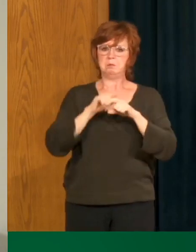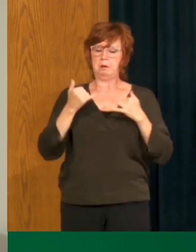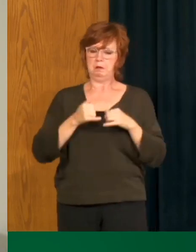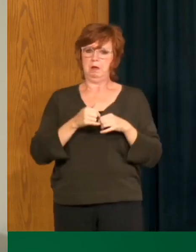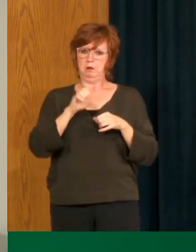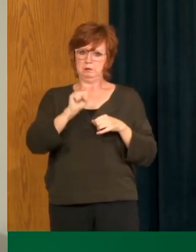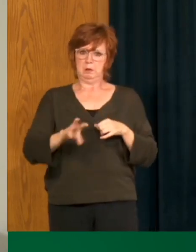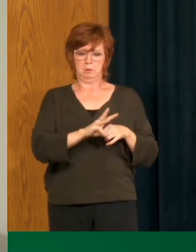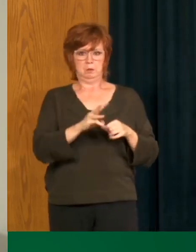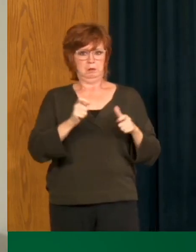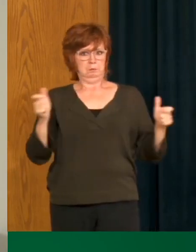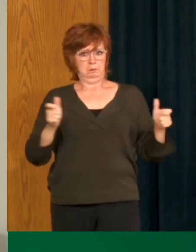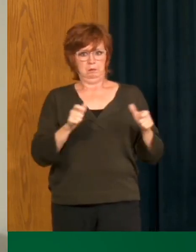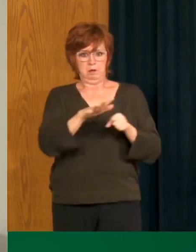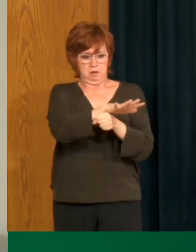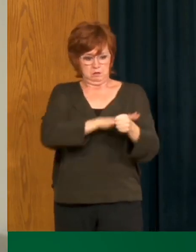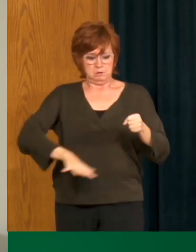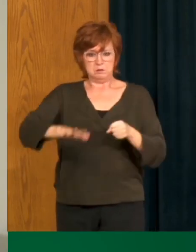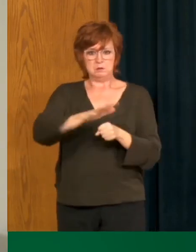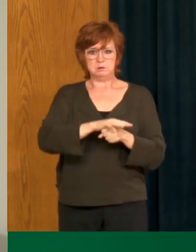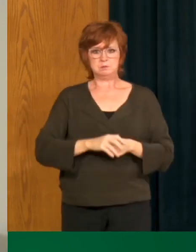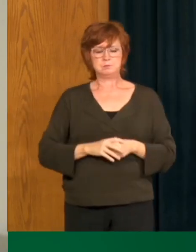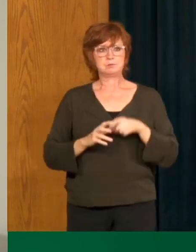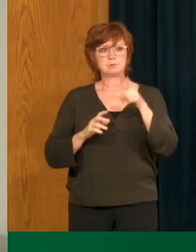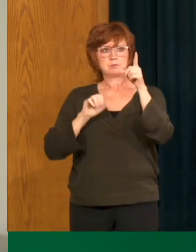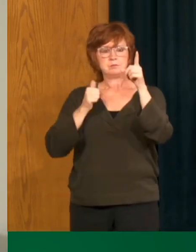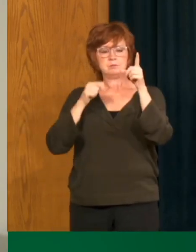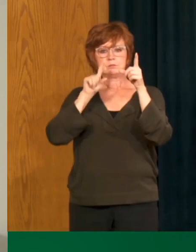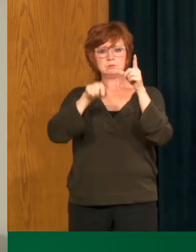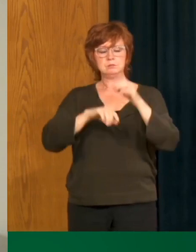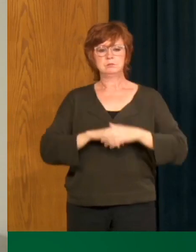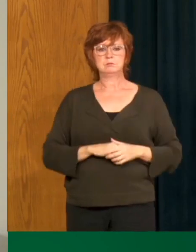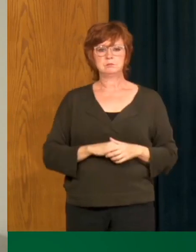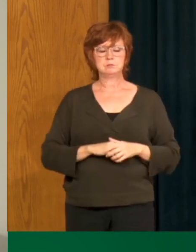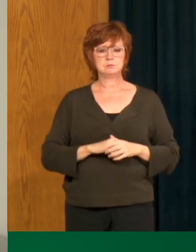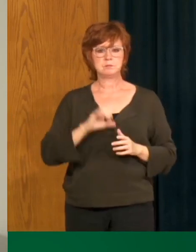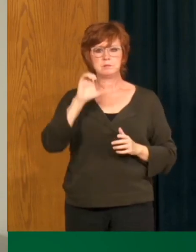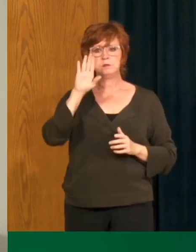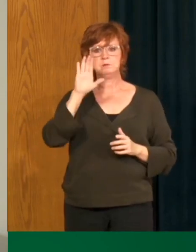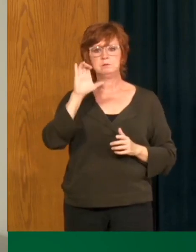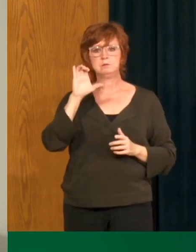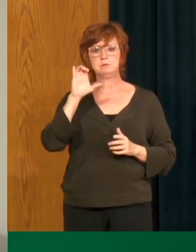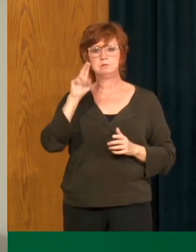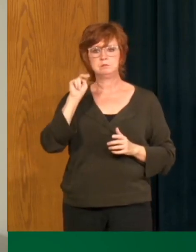the phone line. We have Alex Saladuka with CBC.